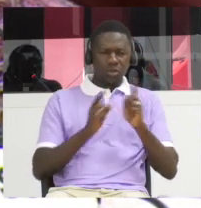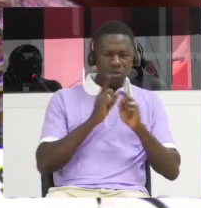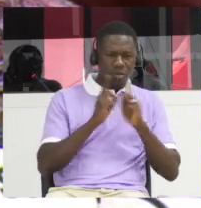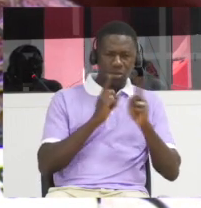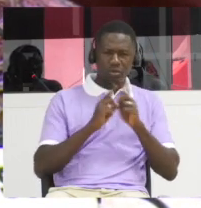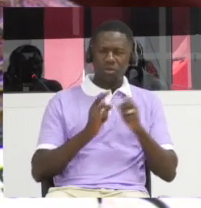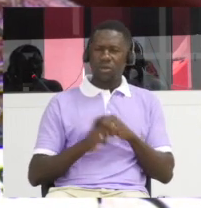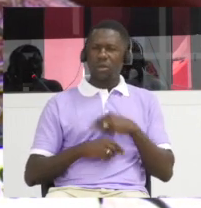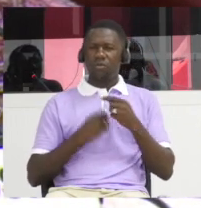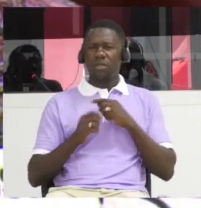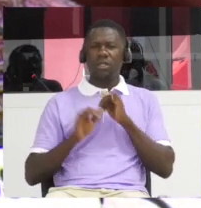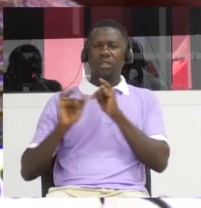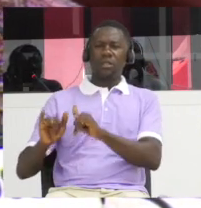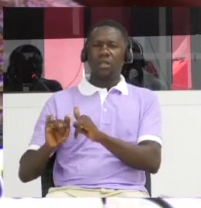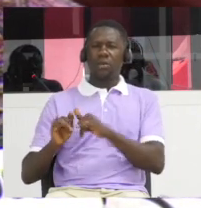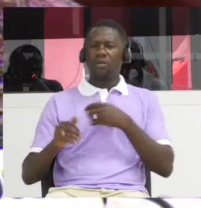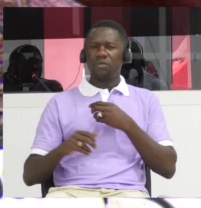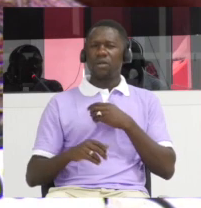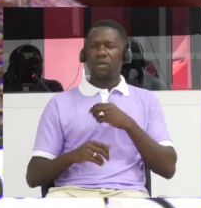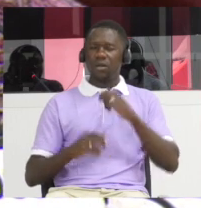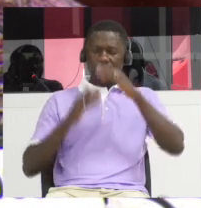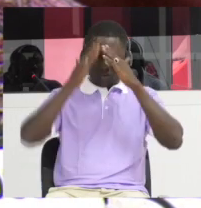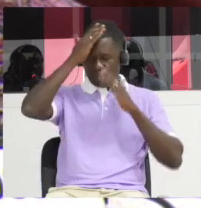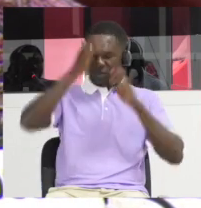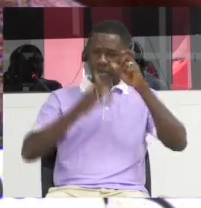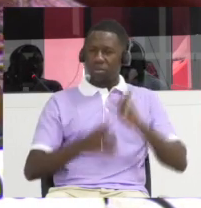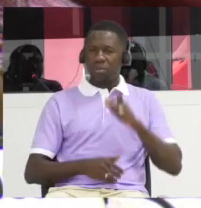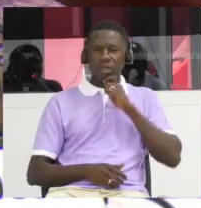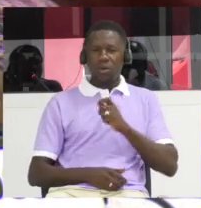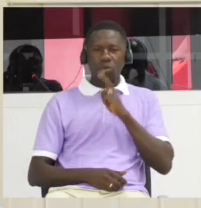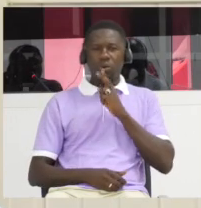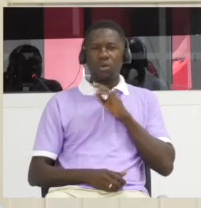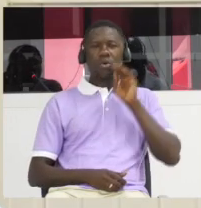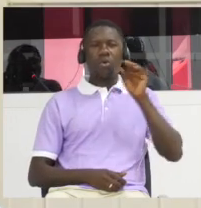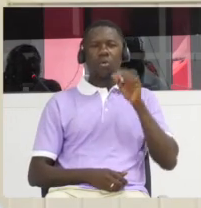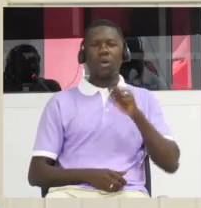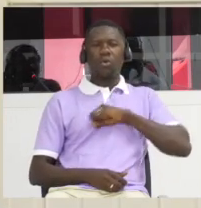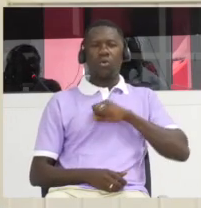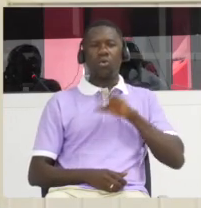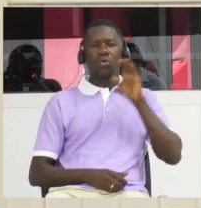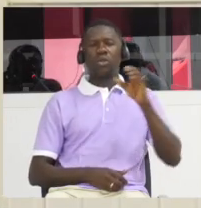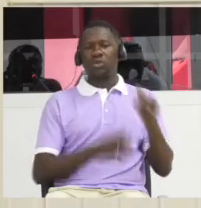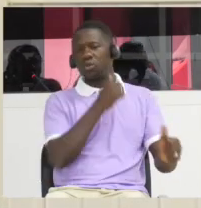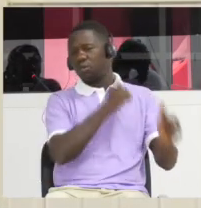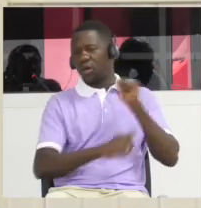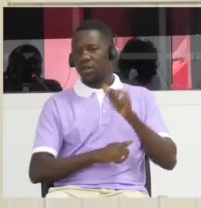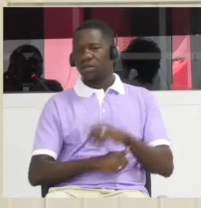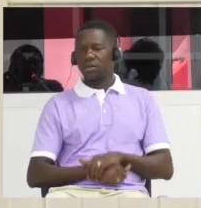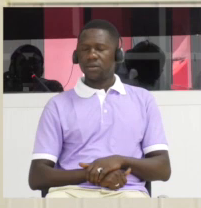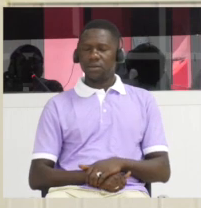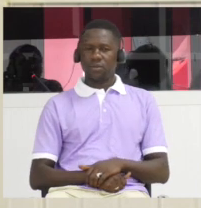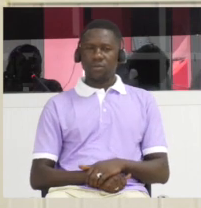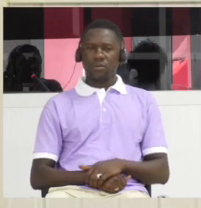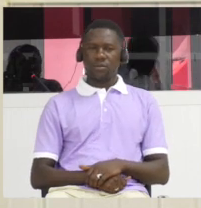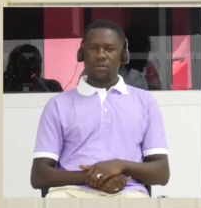stay of an officer who had been recalled by his own country? Thank you. Well, like I said,